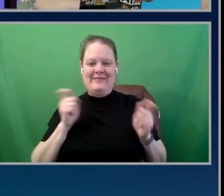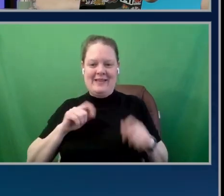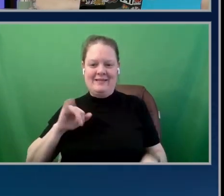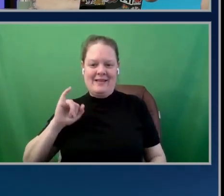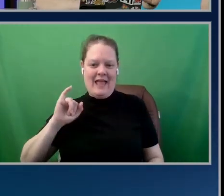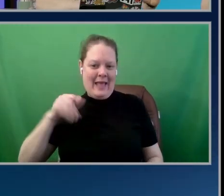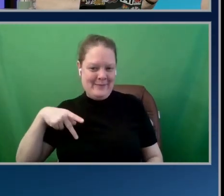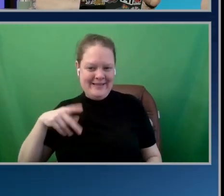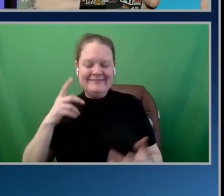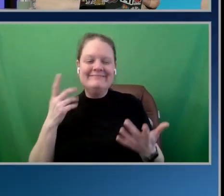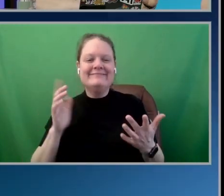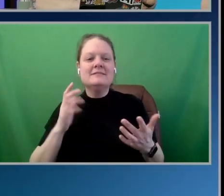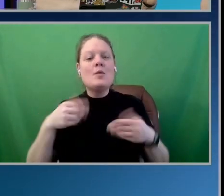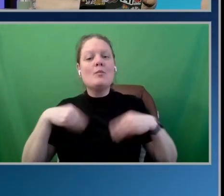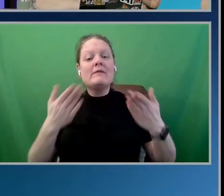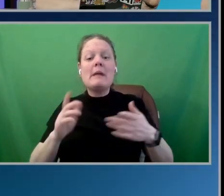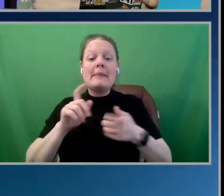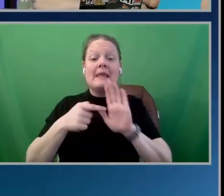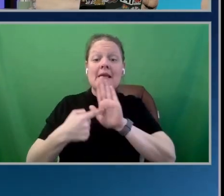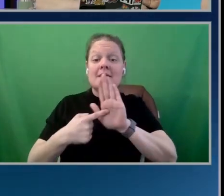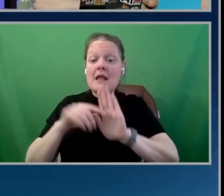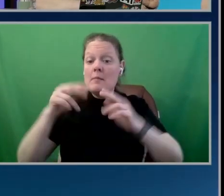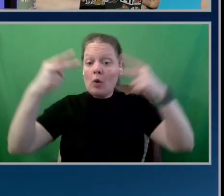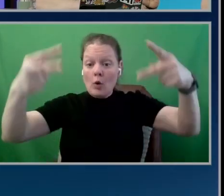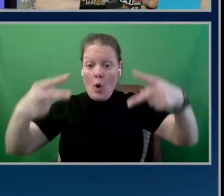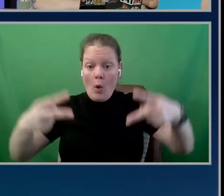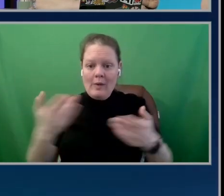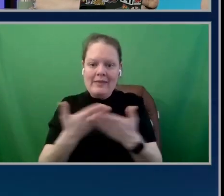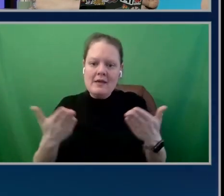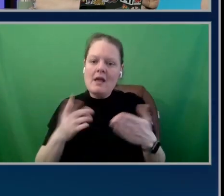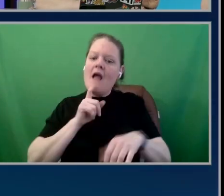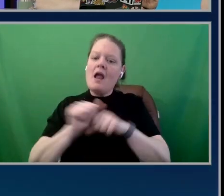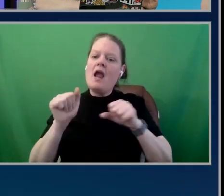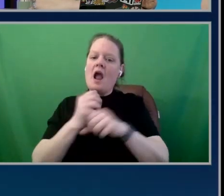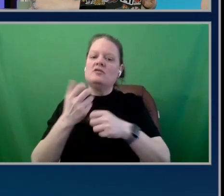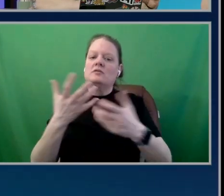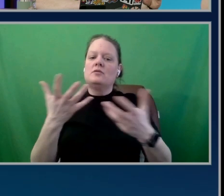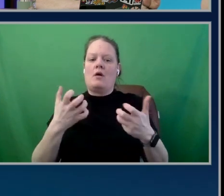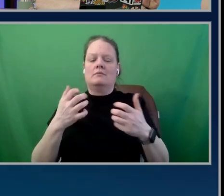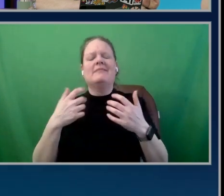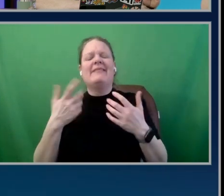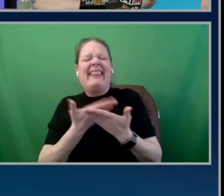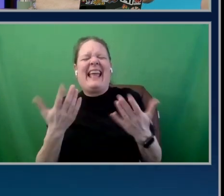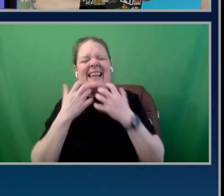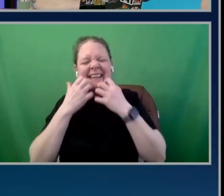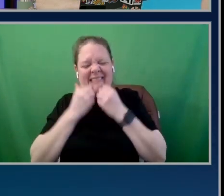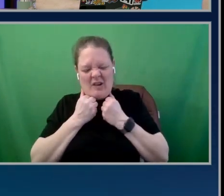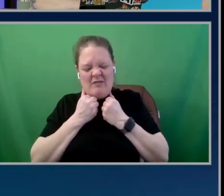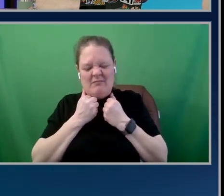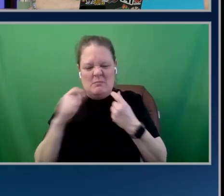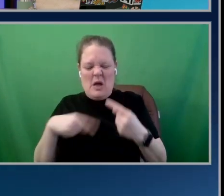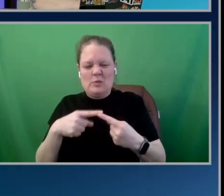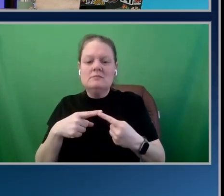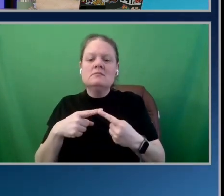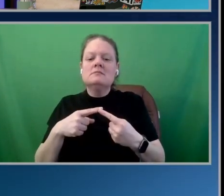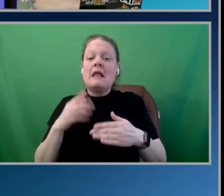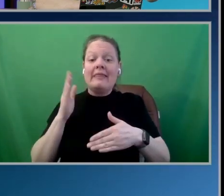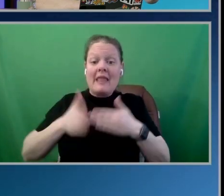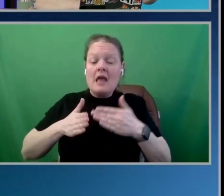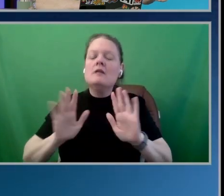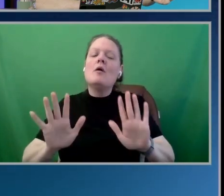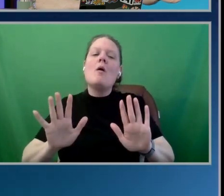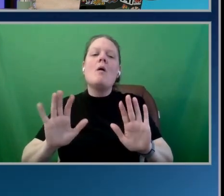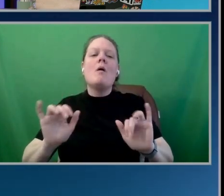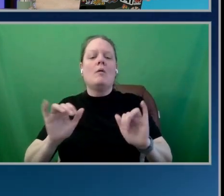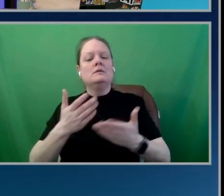it provides me the example code, right? The thing what I actually want to what I care about. And then ultimately at the end, oh, by the way, here are some common